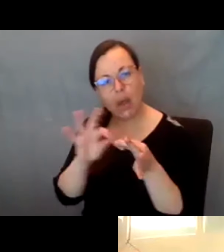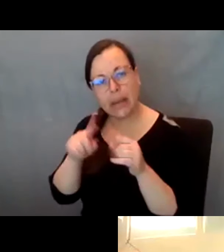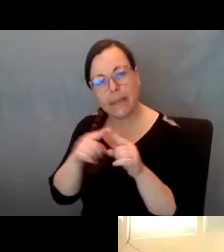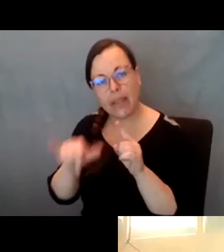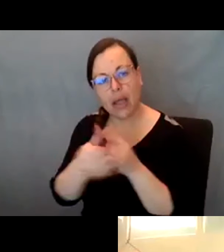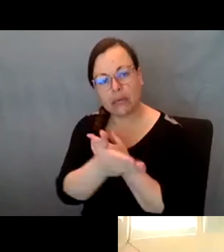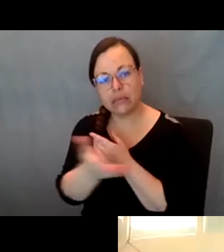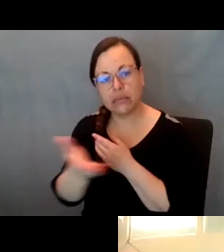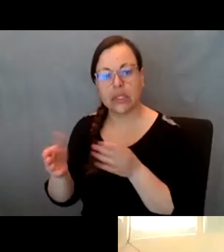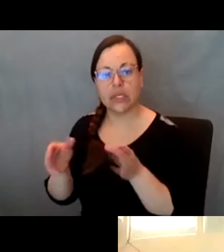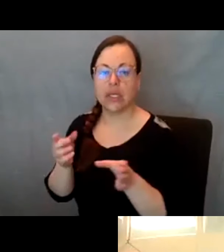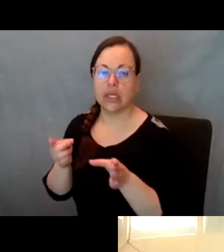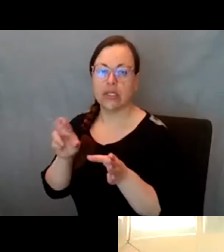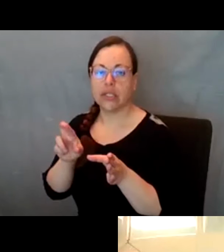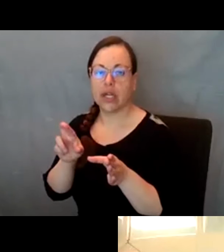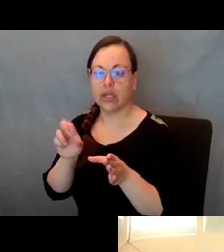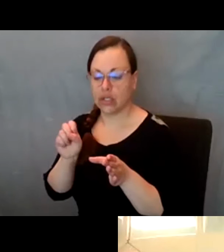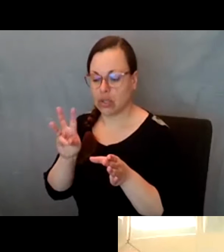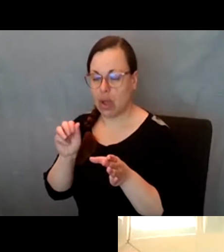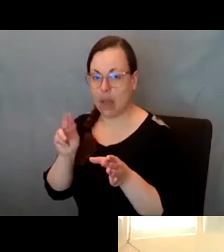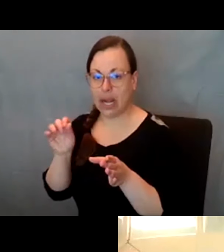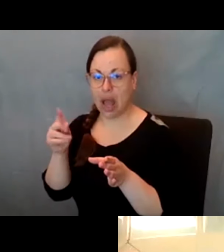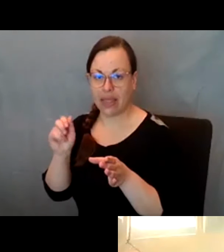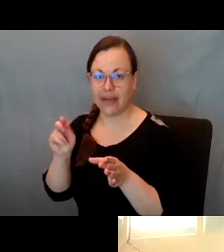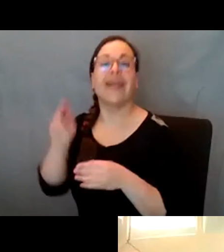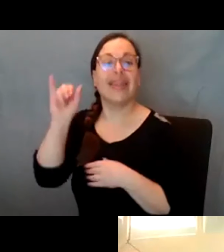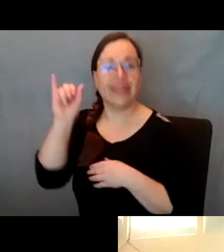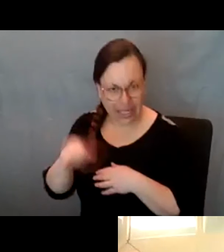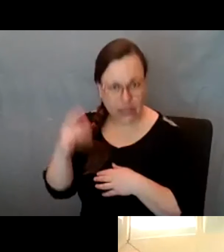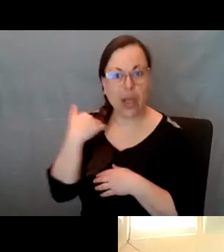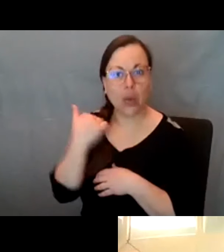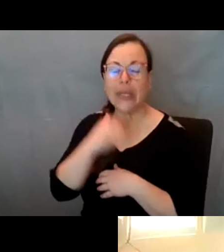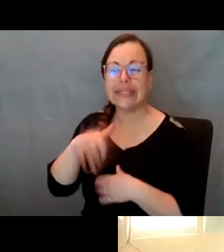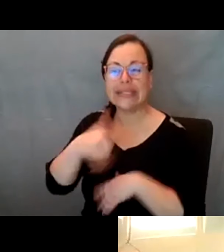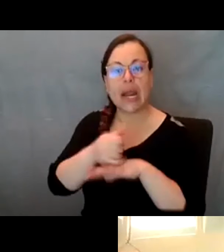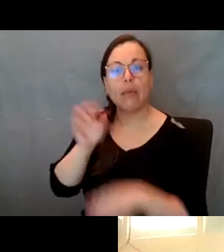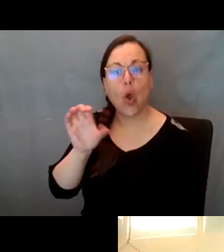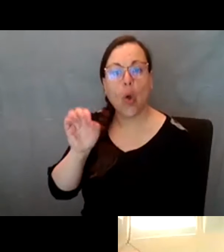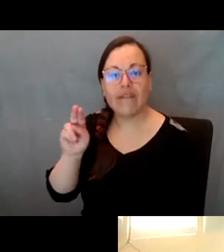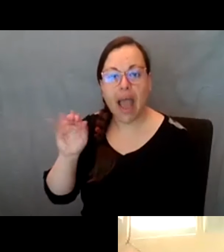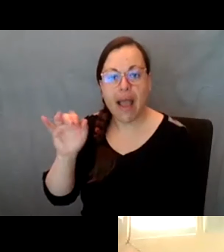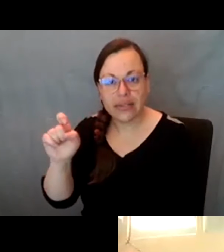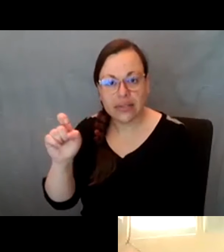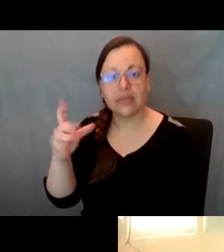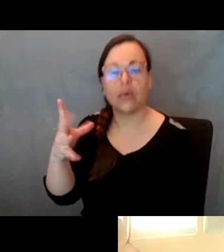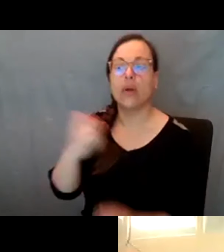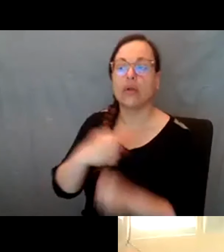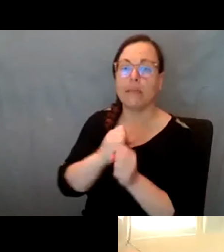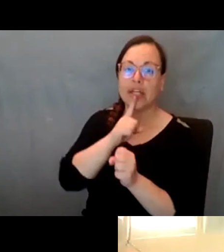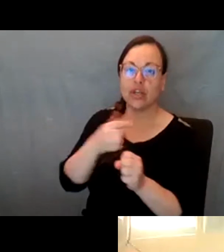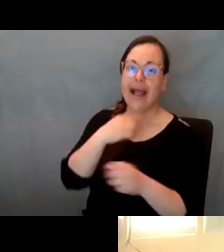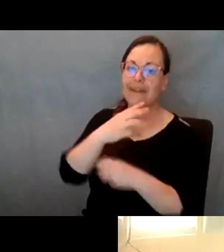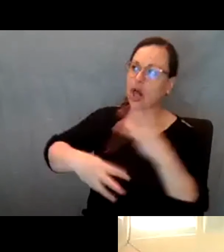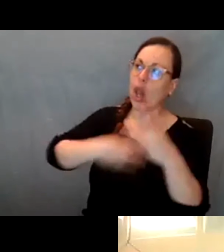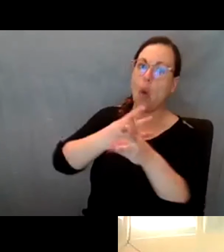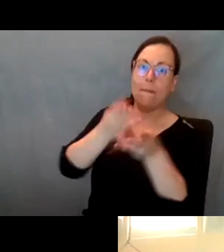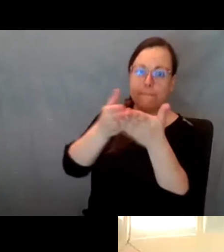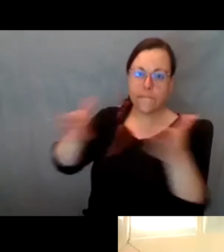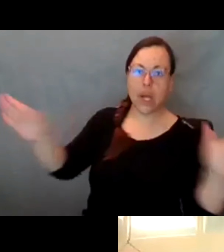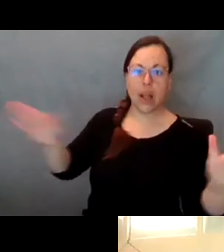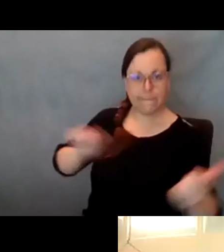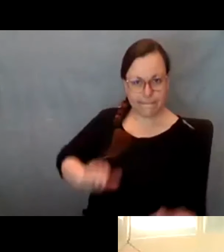So this is why we set up COVAX, to ensure that we can have this global mechanism to both procure and